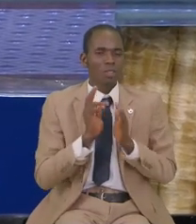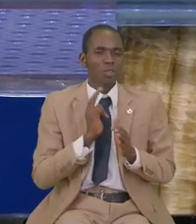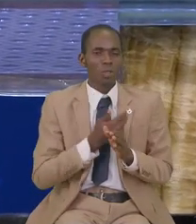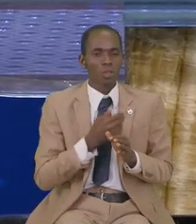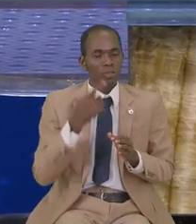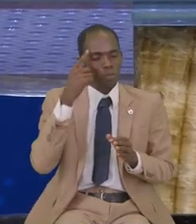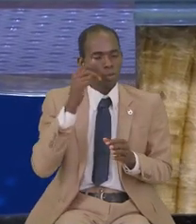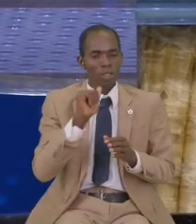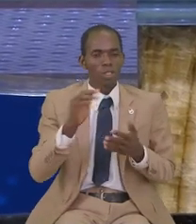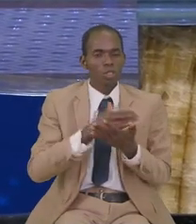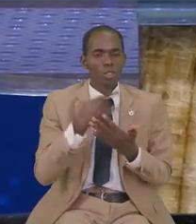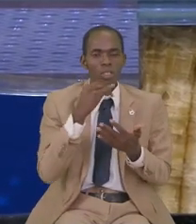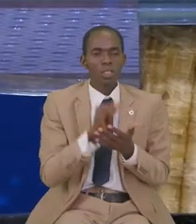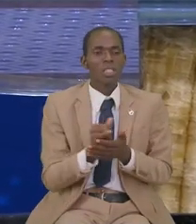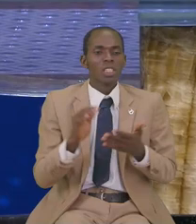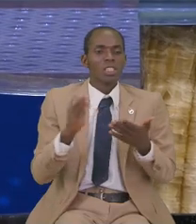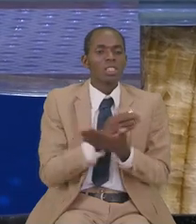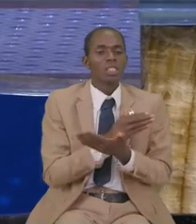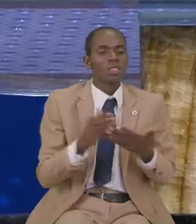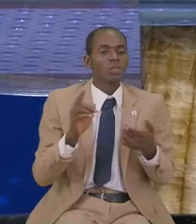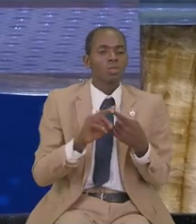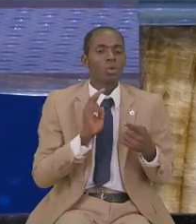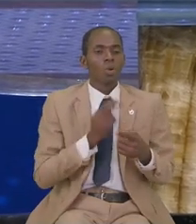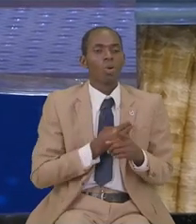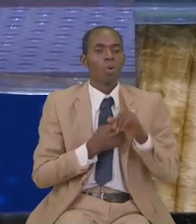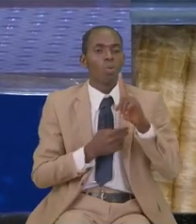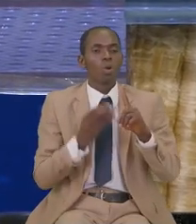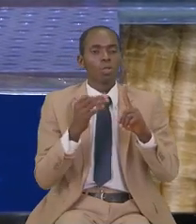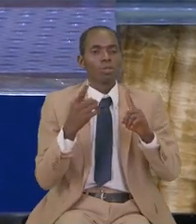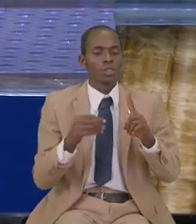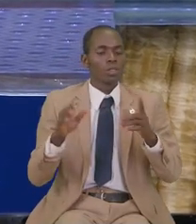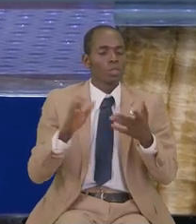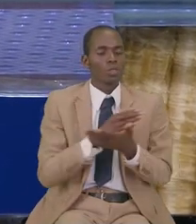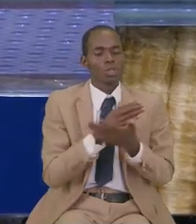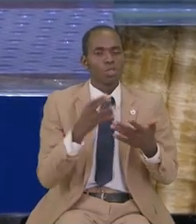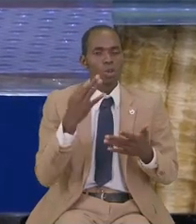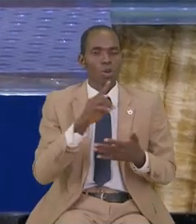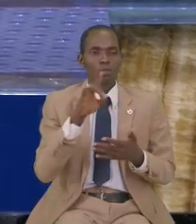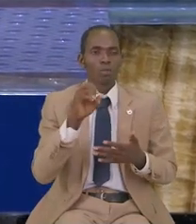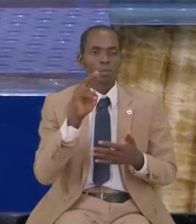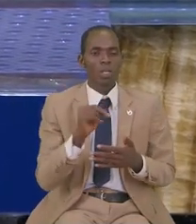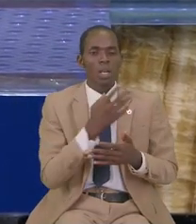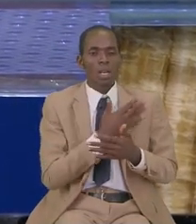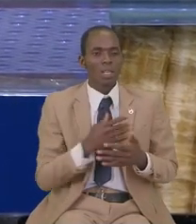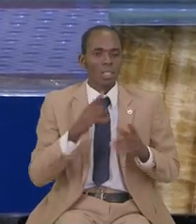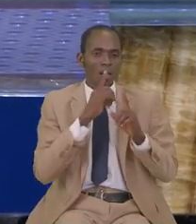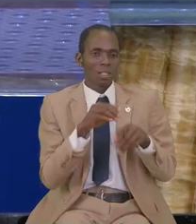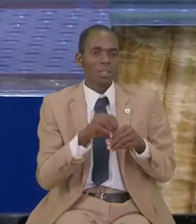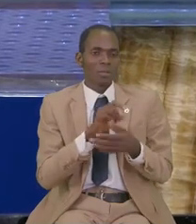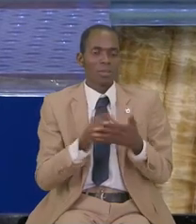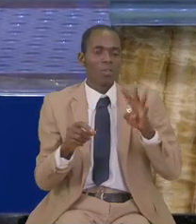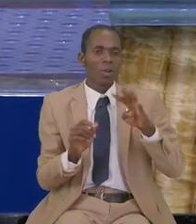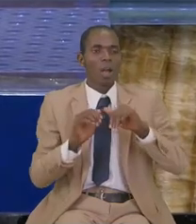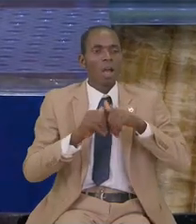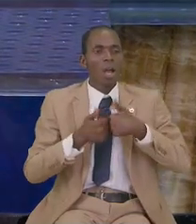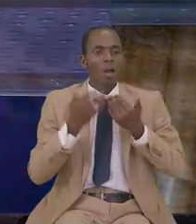sing us one of the songs of Zion. Look at verse 4. In verse 4, they said, but how shall we sing